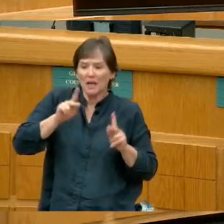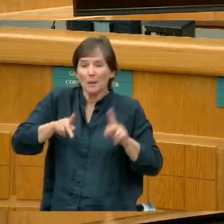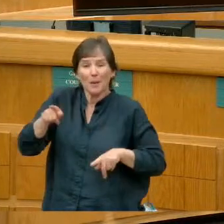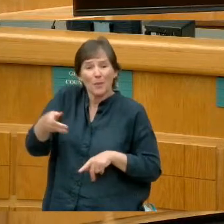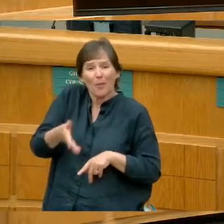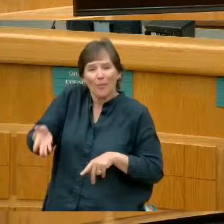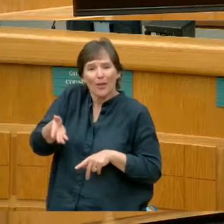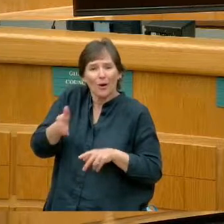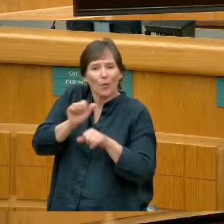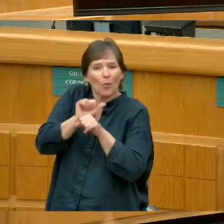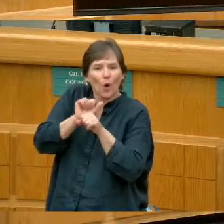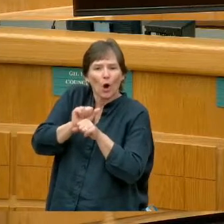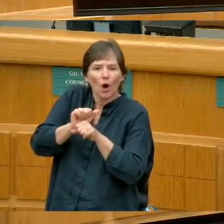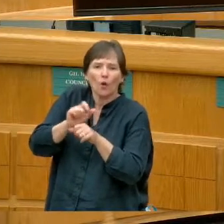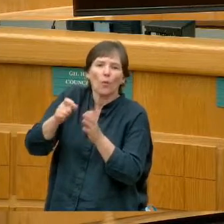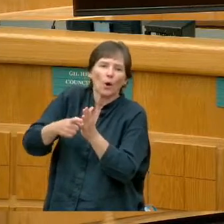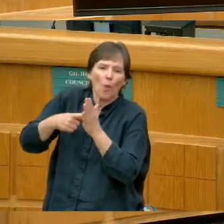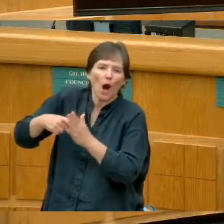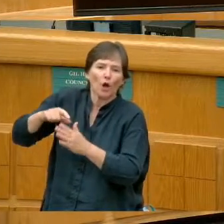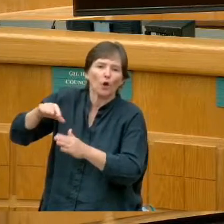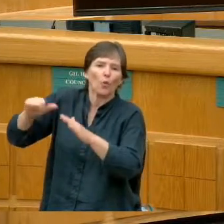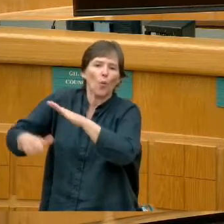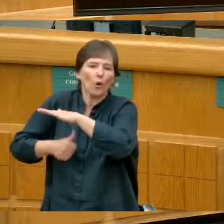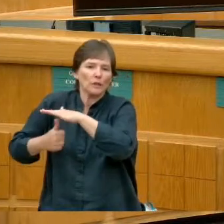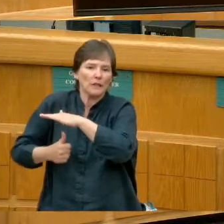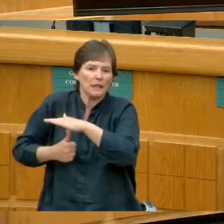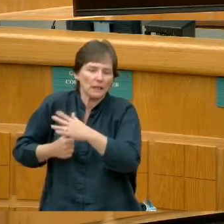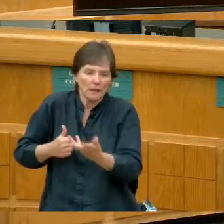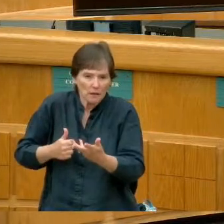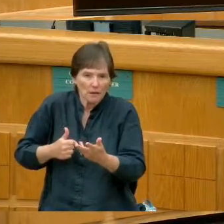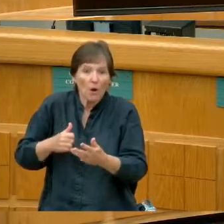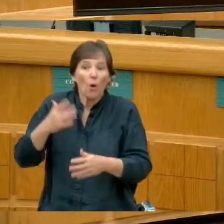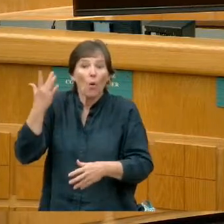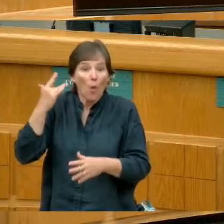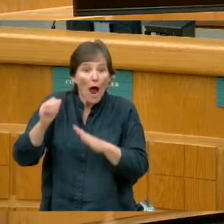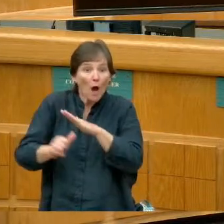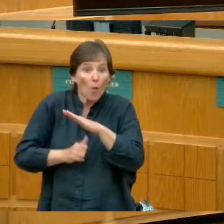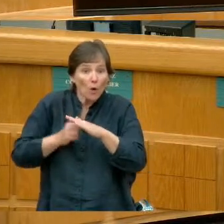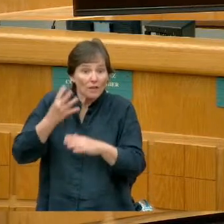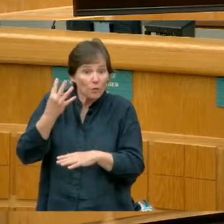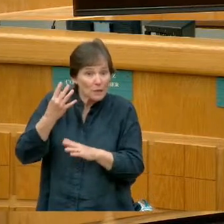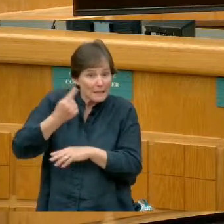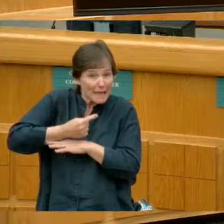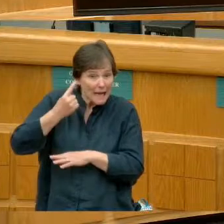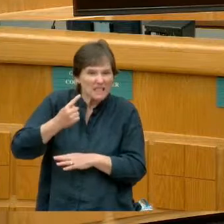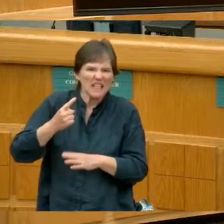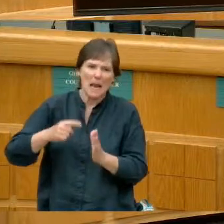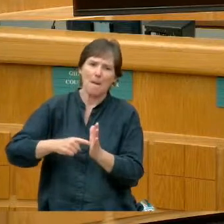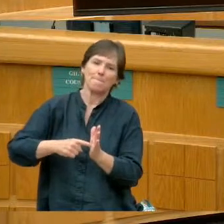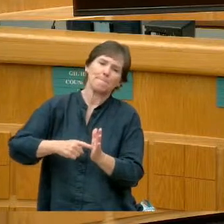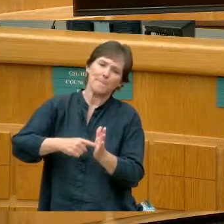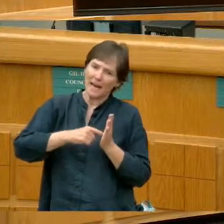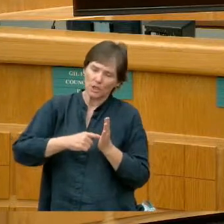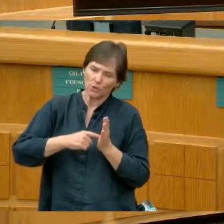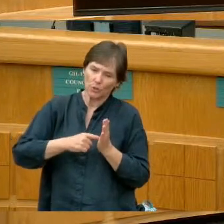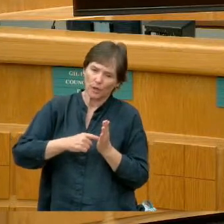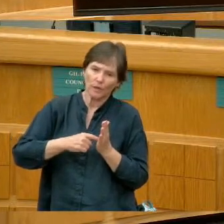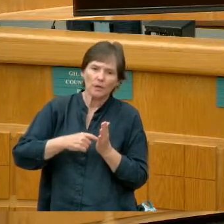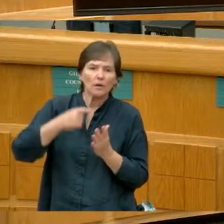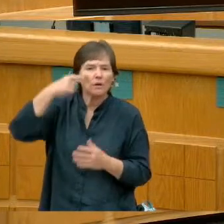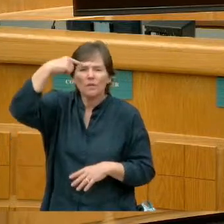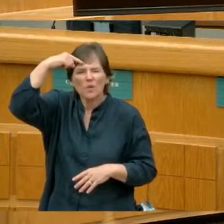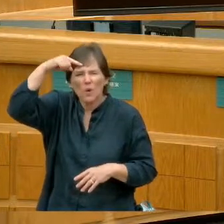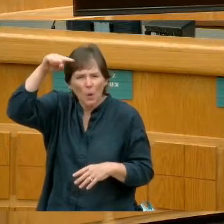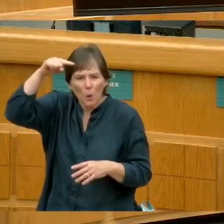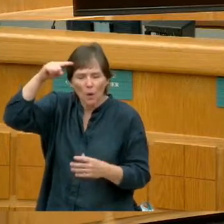quarantine? For one, it's mandatory. For two, quarantine is used to keep someone who might have been exposed to